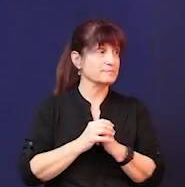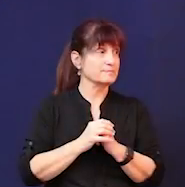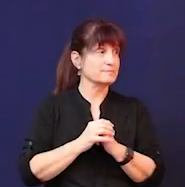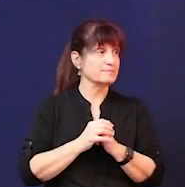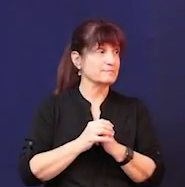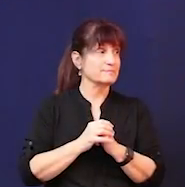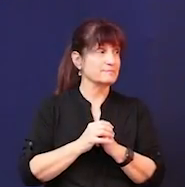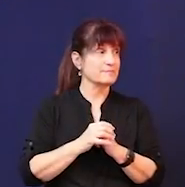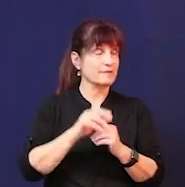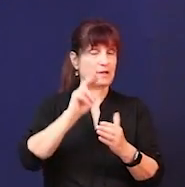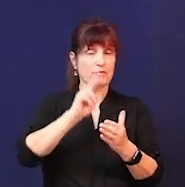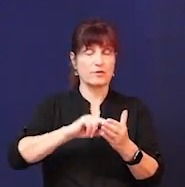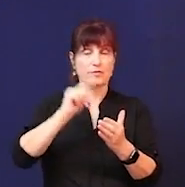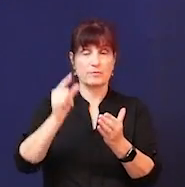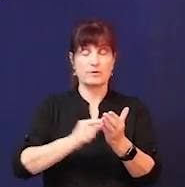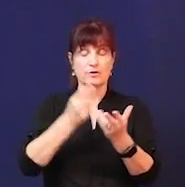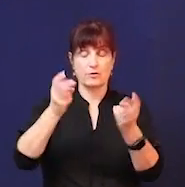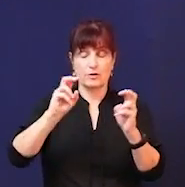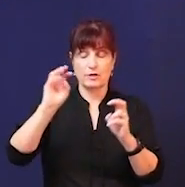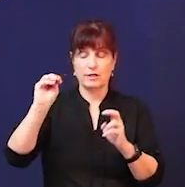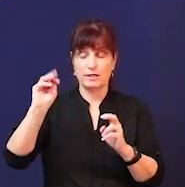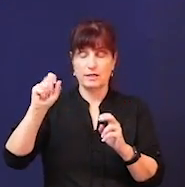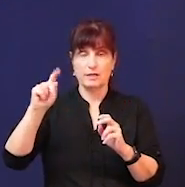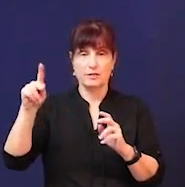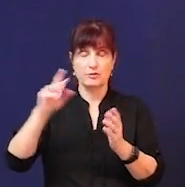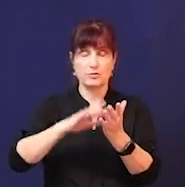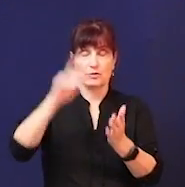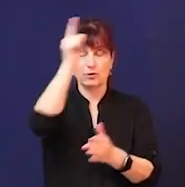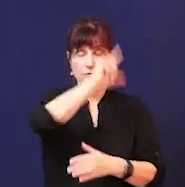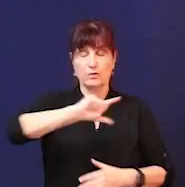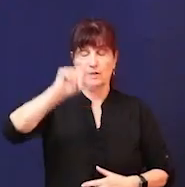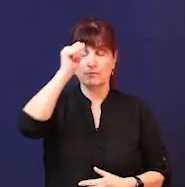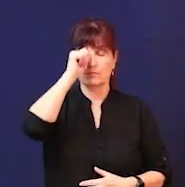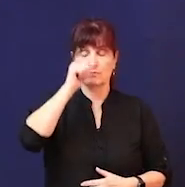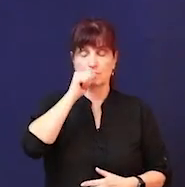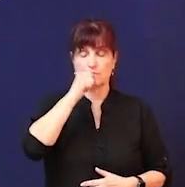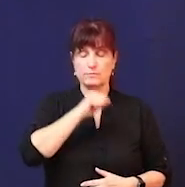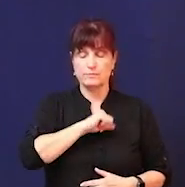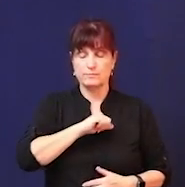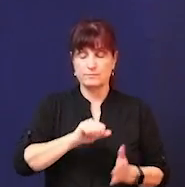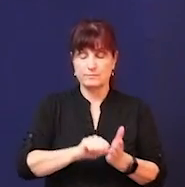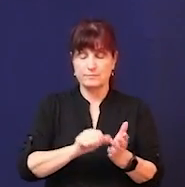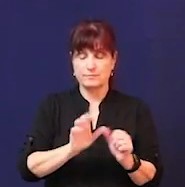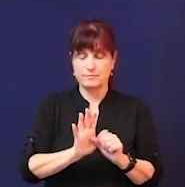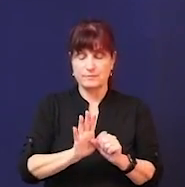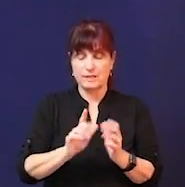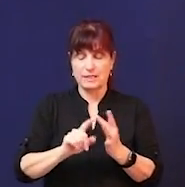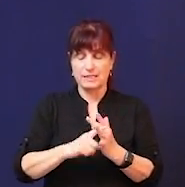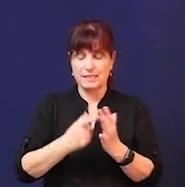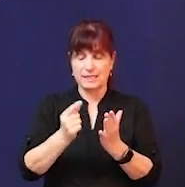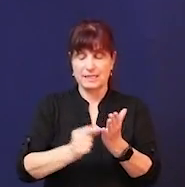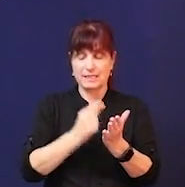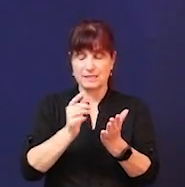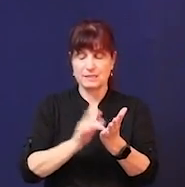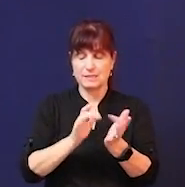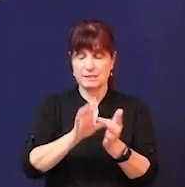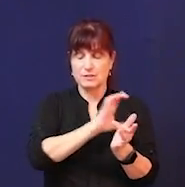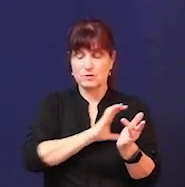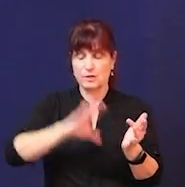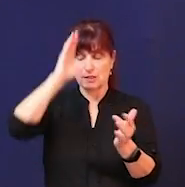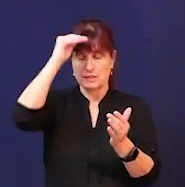A reading from the Holy Gospel according to Mark. Glory to you, O Lord. The beginning of the Gospel of Jesus Christ, the Son of God.